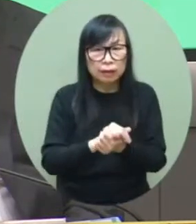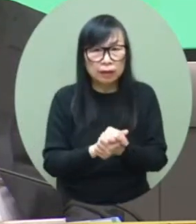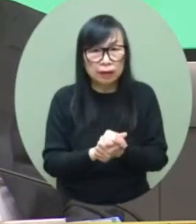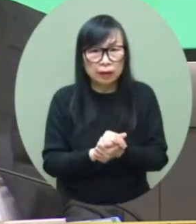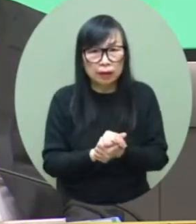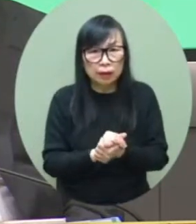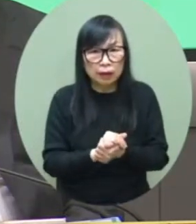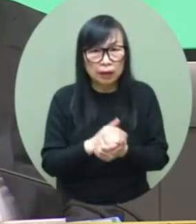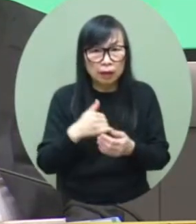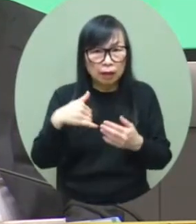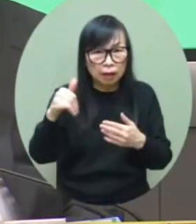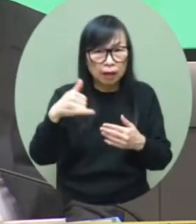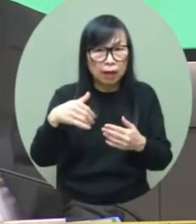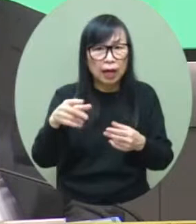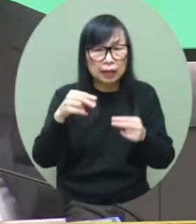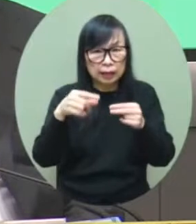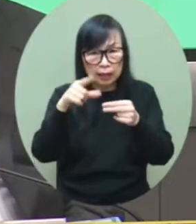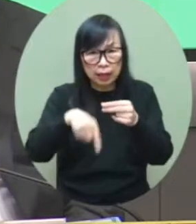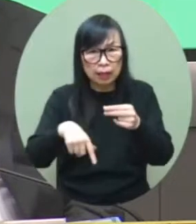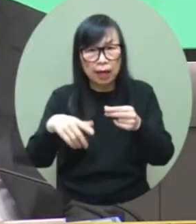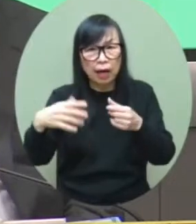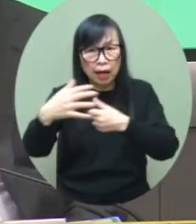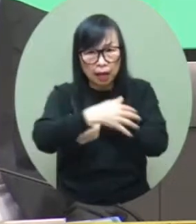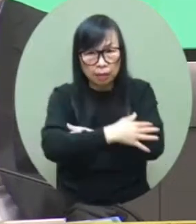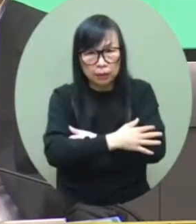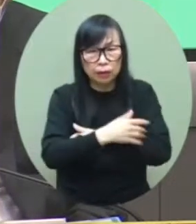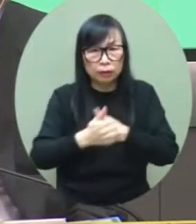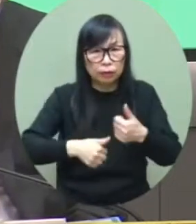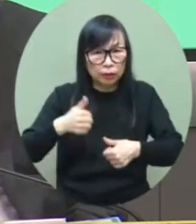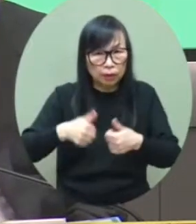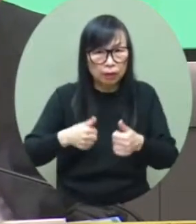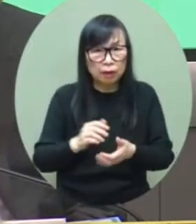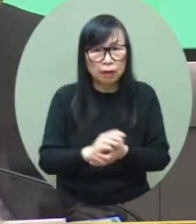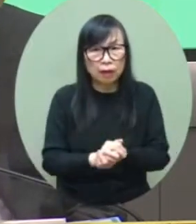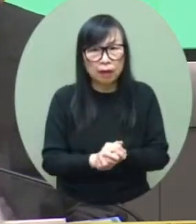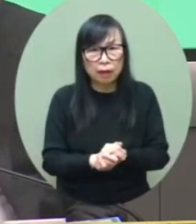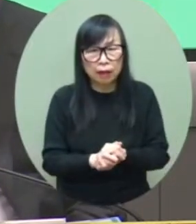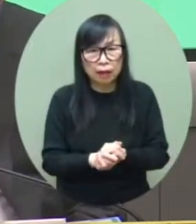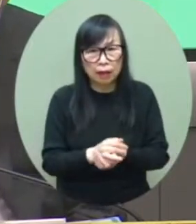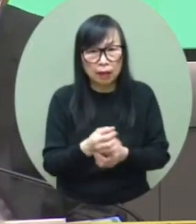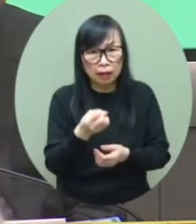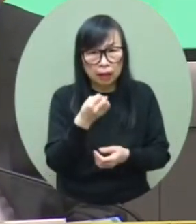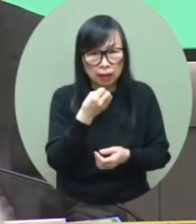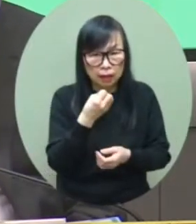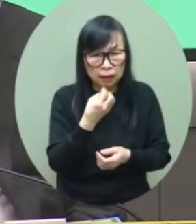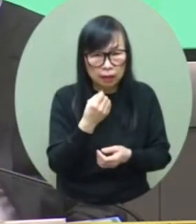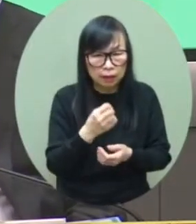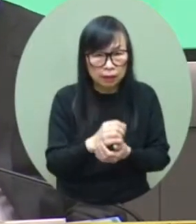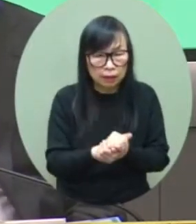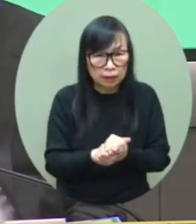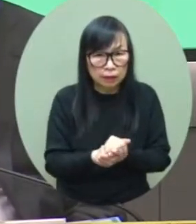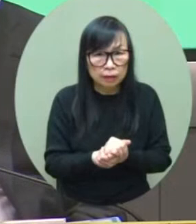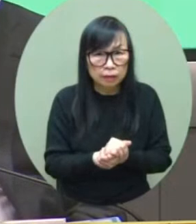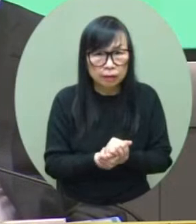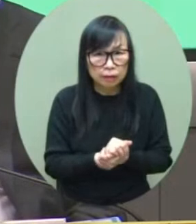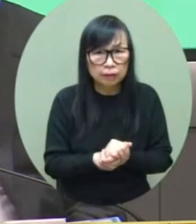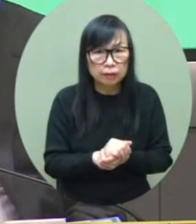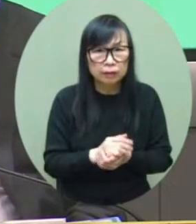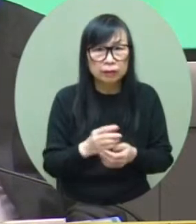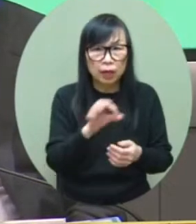I mentioned a number of events such as the marathon, the Hong Kong Sevens, and so on. And also Hong